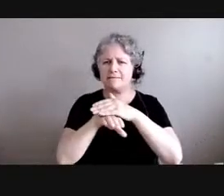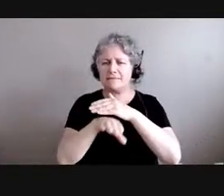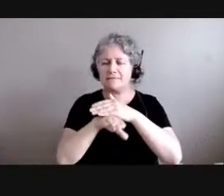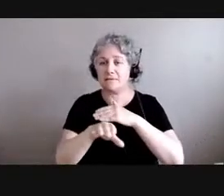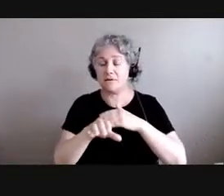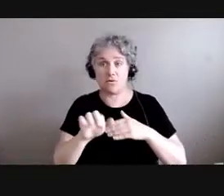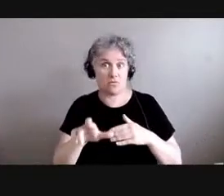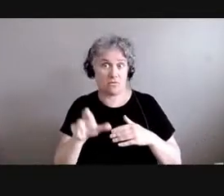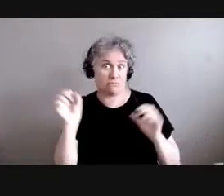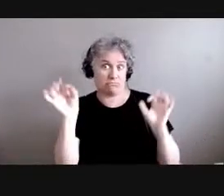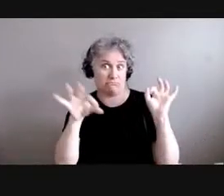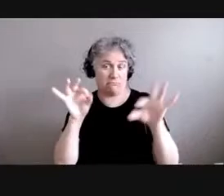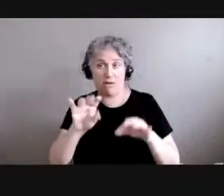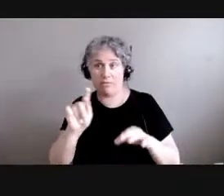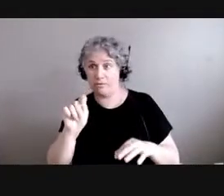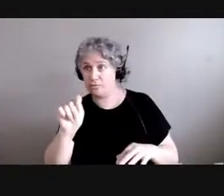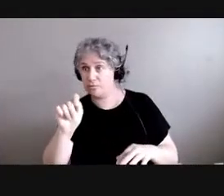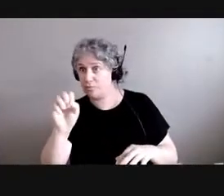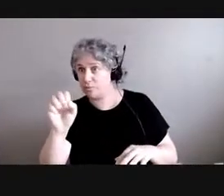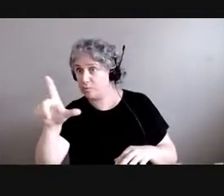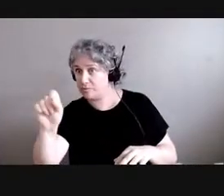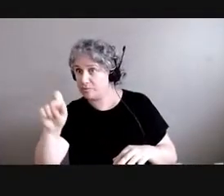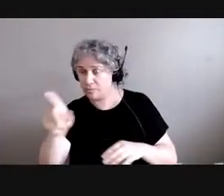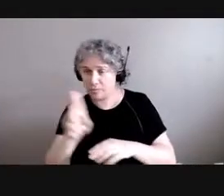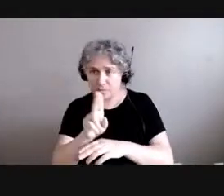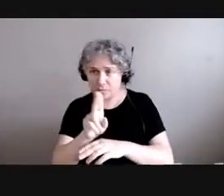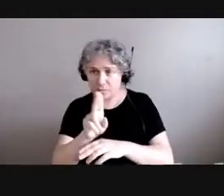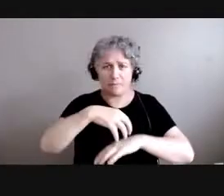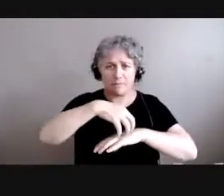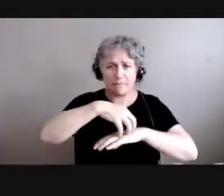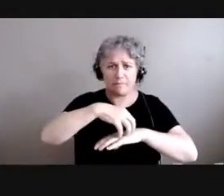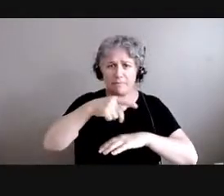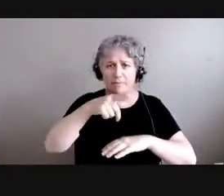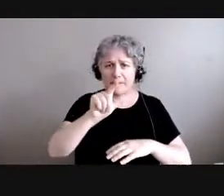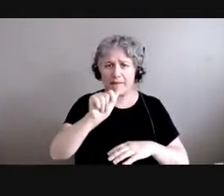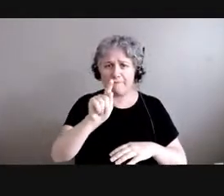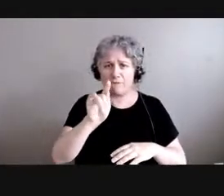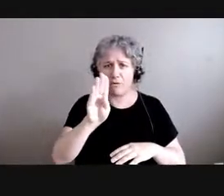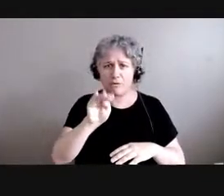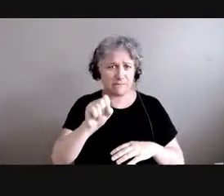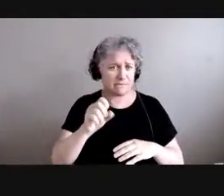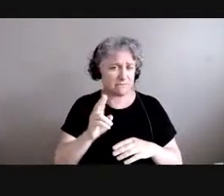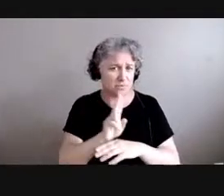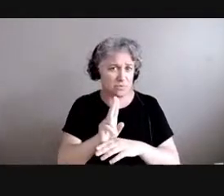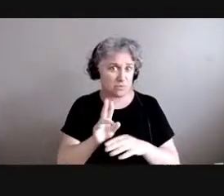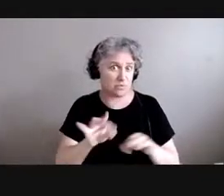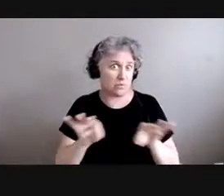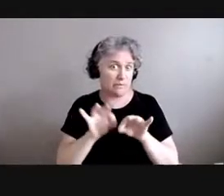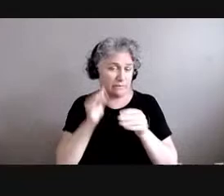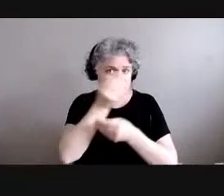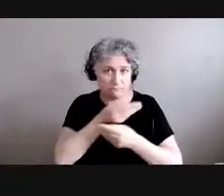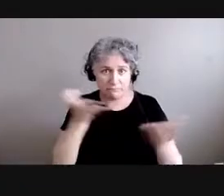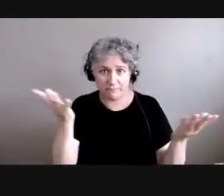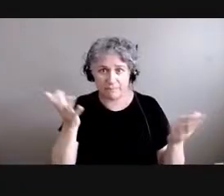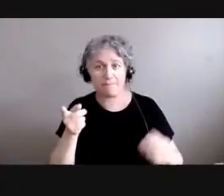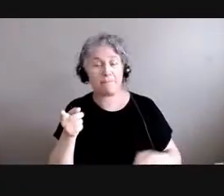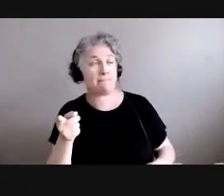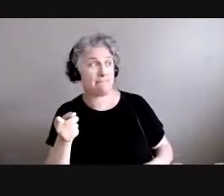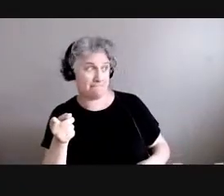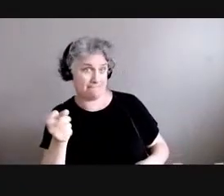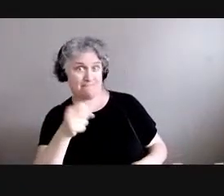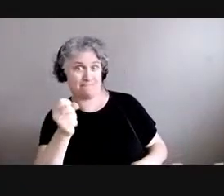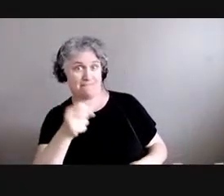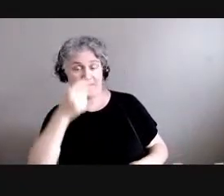other tools that you use that you think are worth mentioning. Yeah, so for me, mapping was a